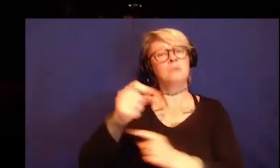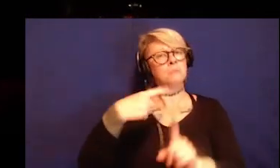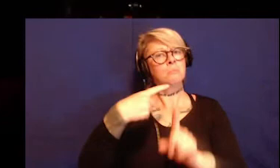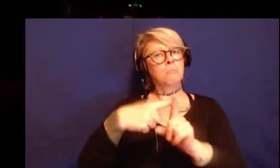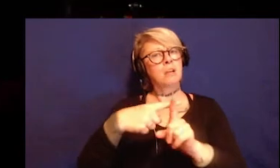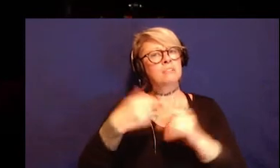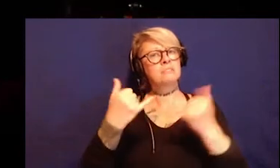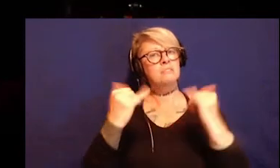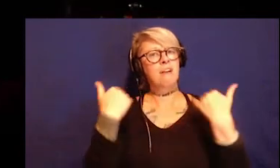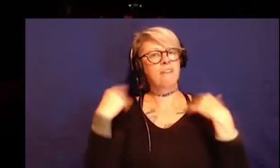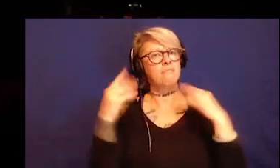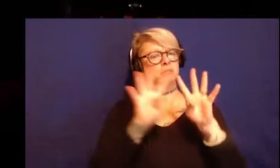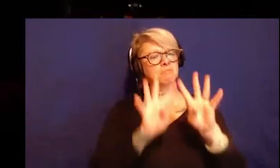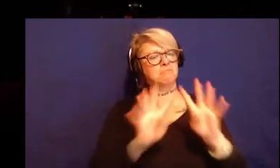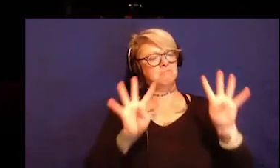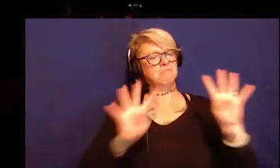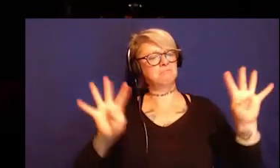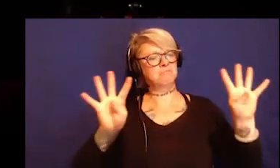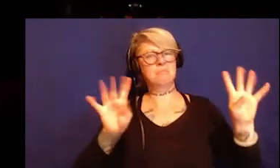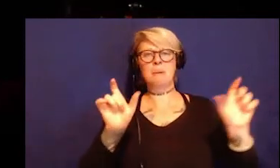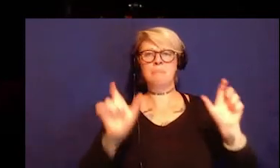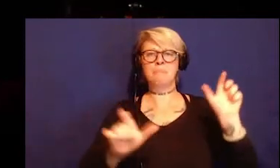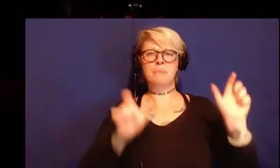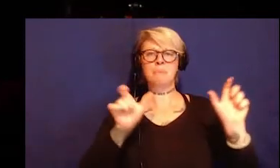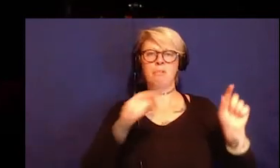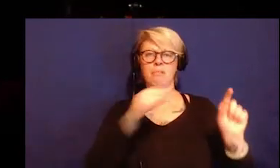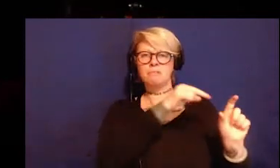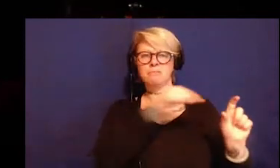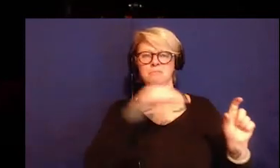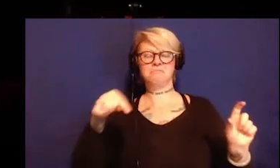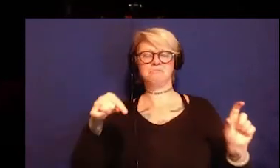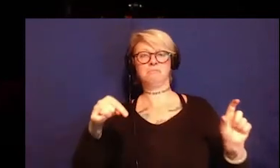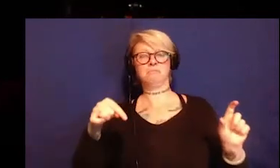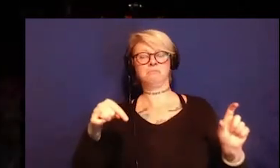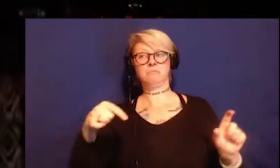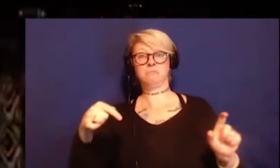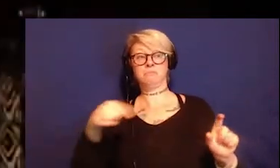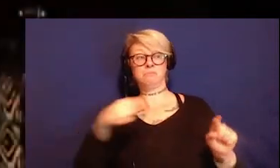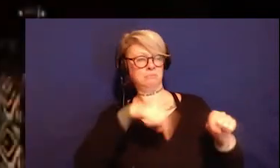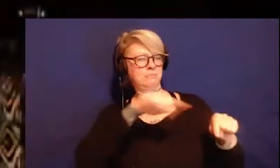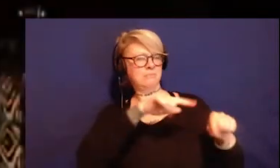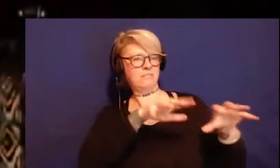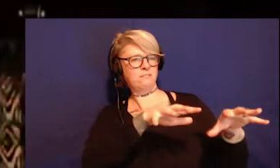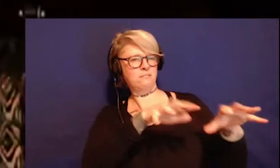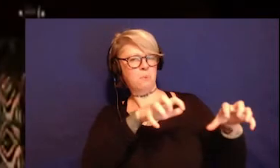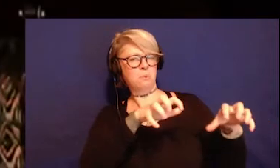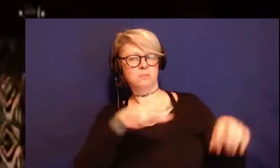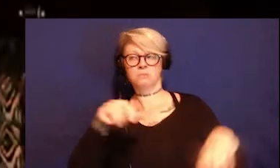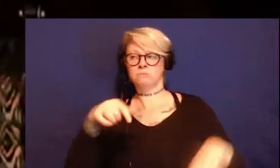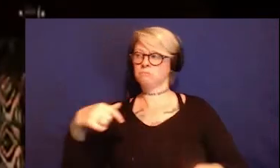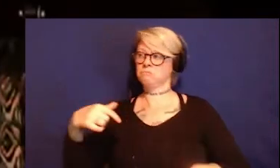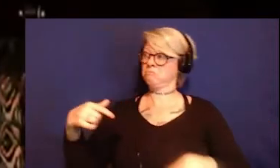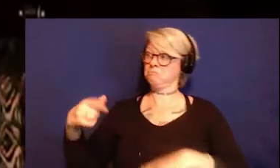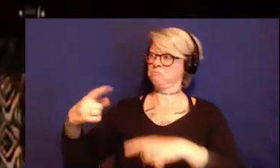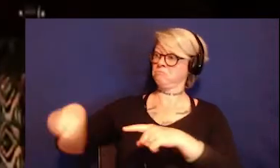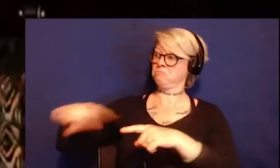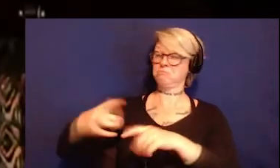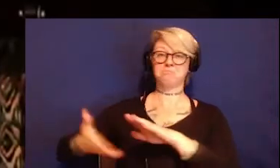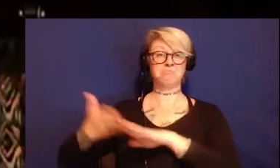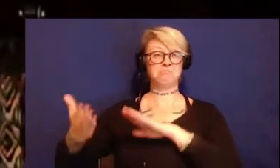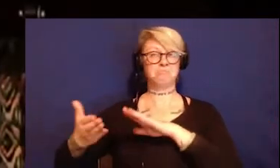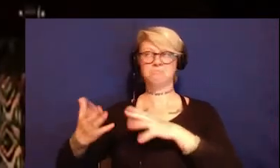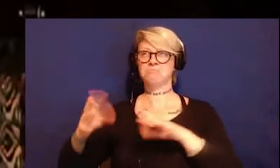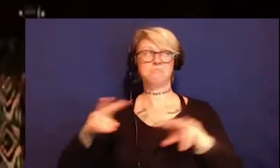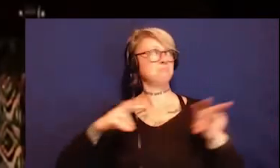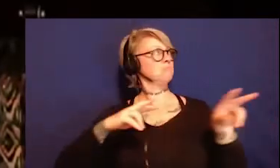remain. Everybody but Talia is frozen in time and still smiling. Talia looks around